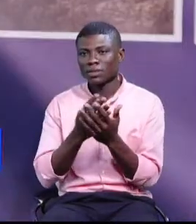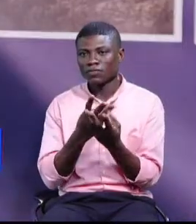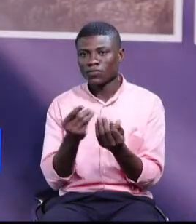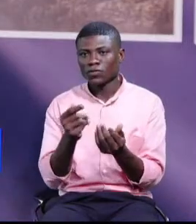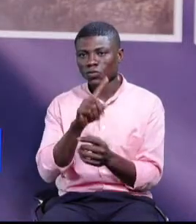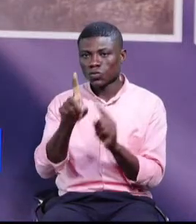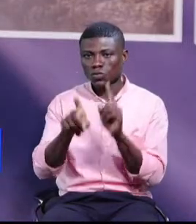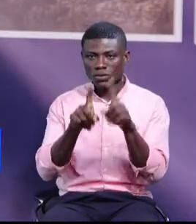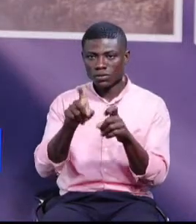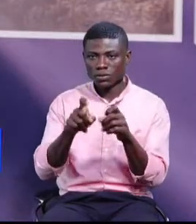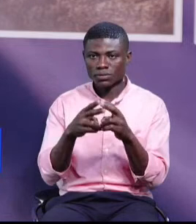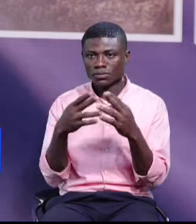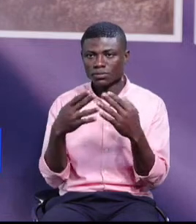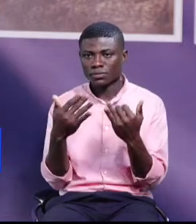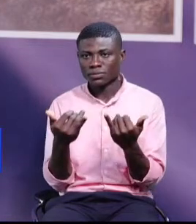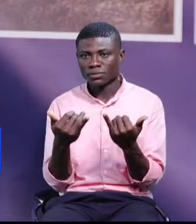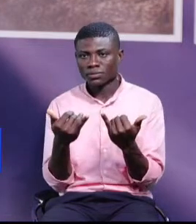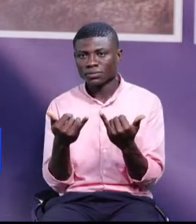questions.